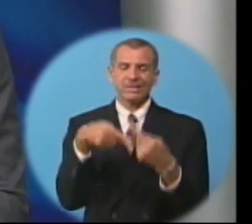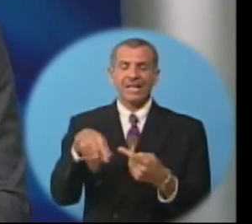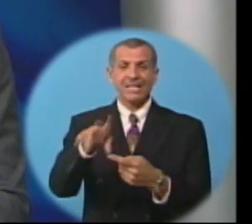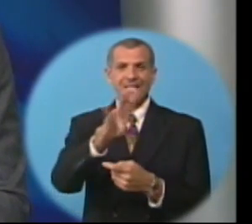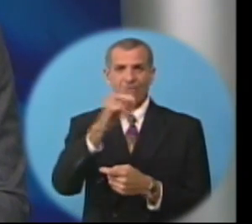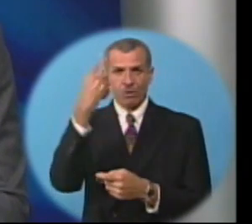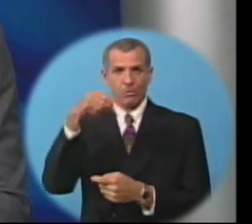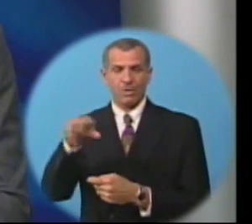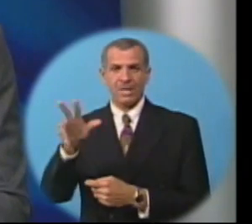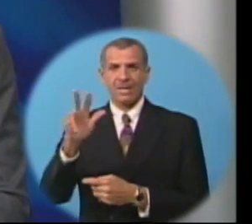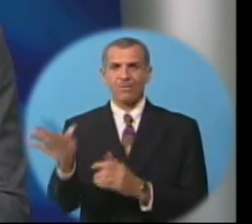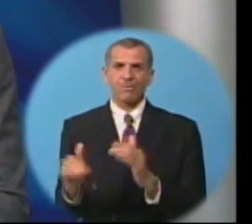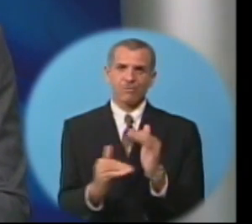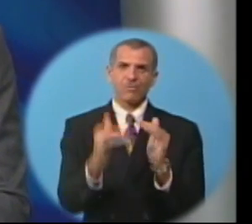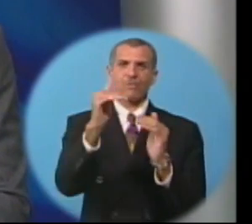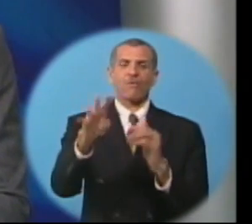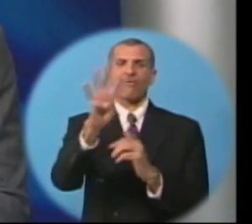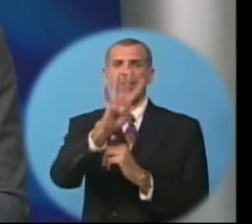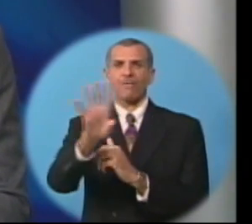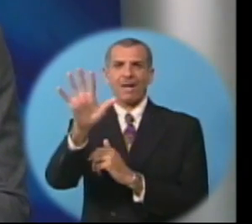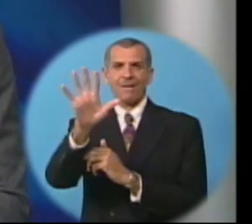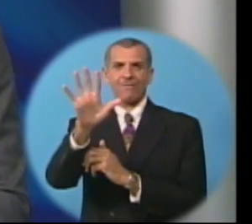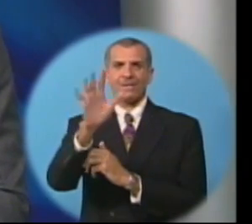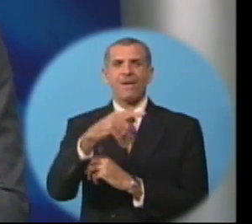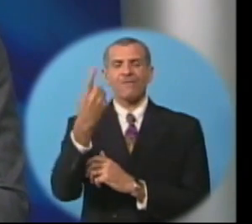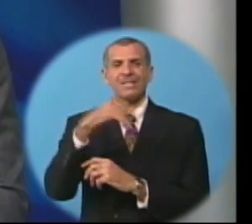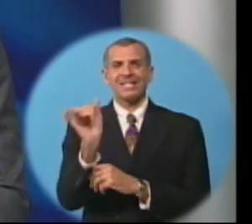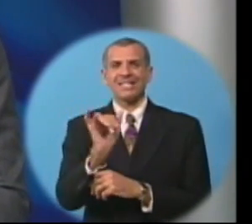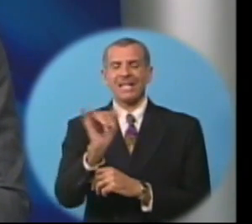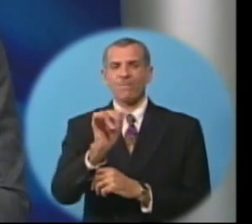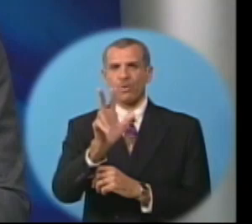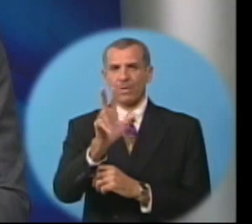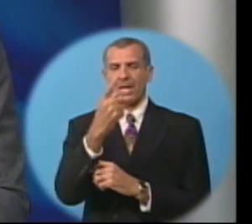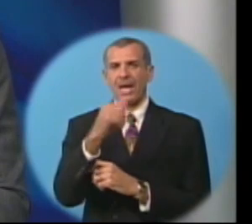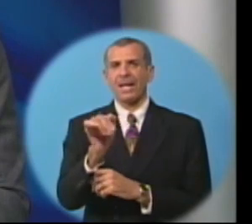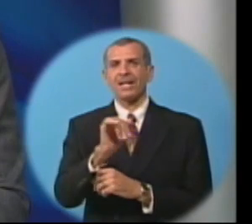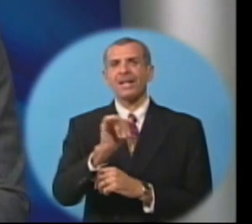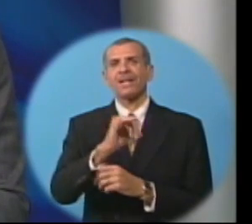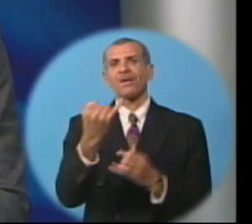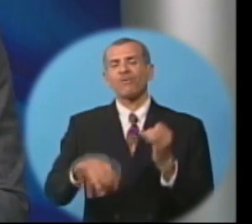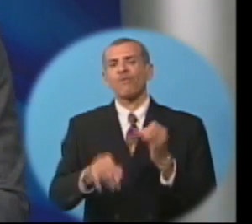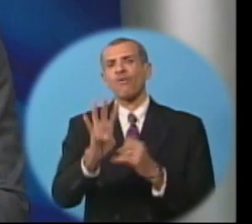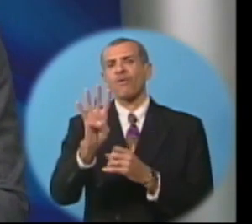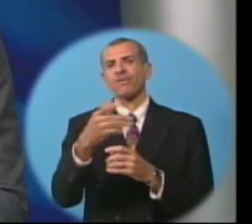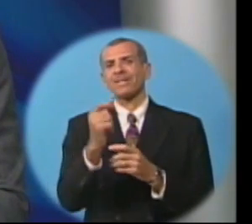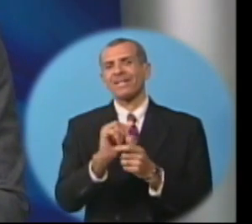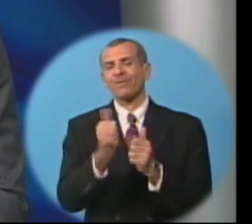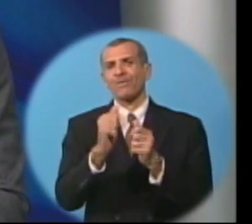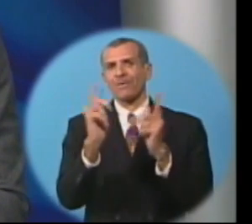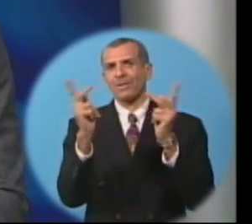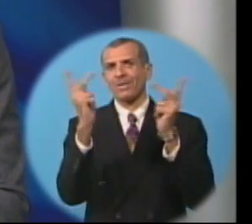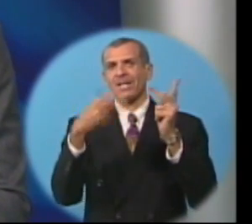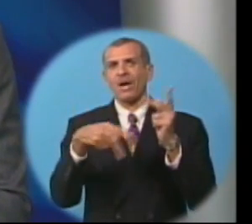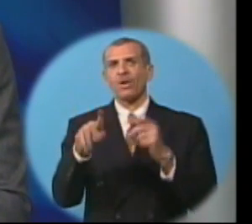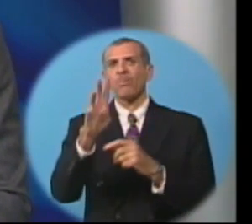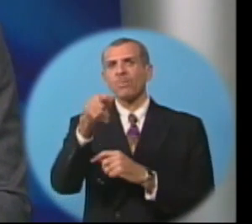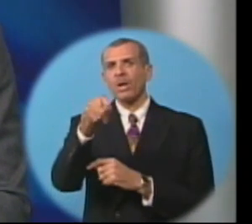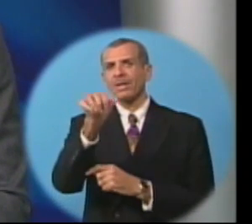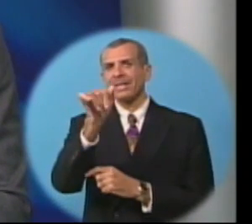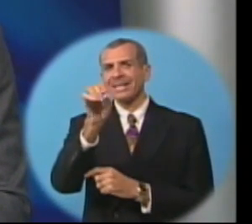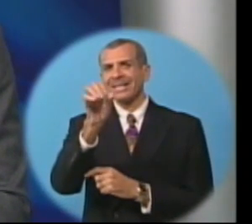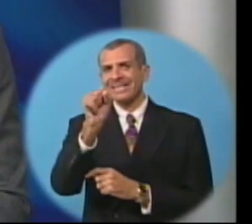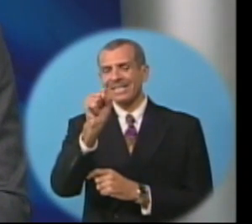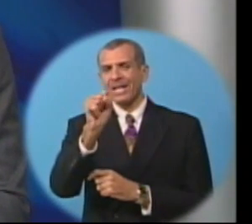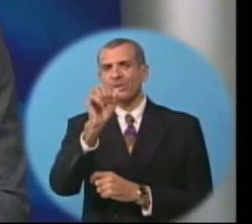3 before getting up to 45 for the same 3, completing only their 4th ever test victory over the Proteas. Scores: